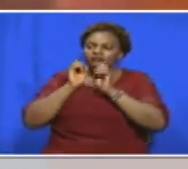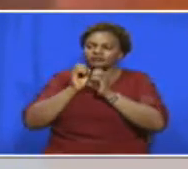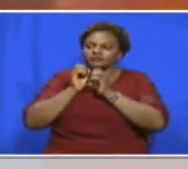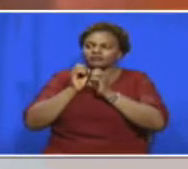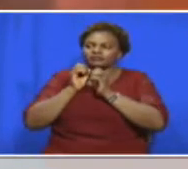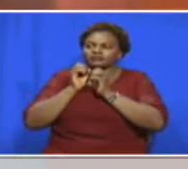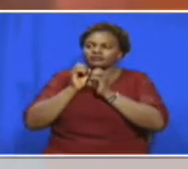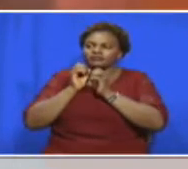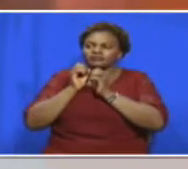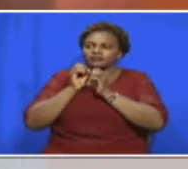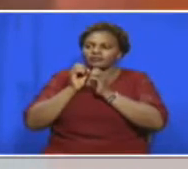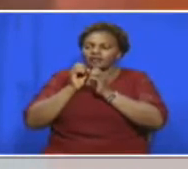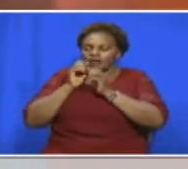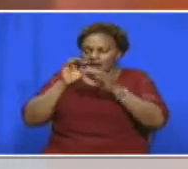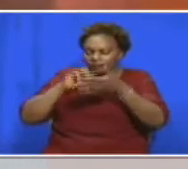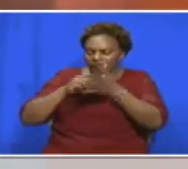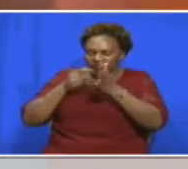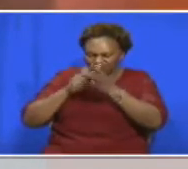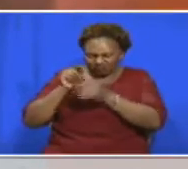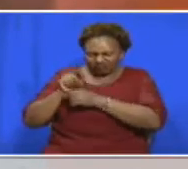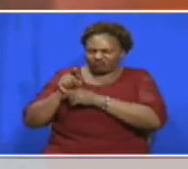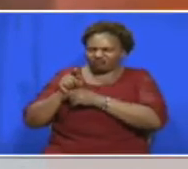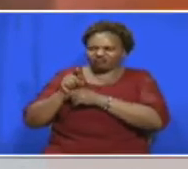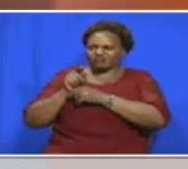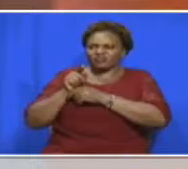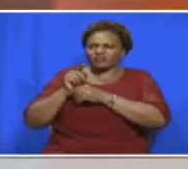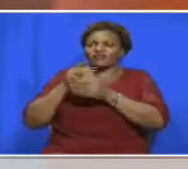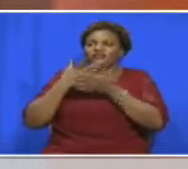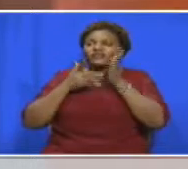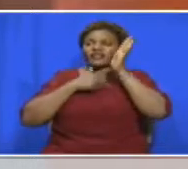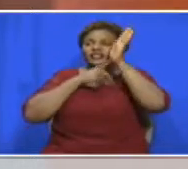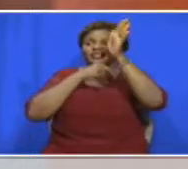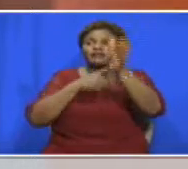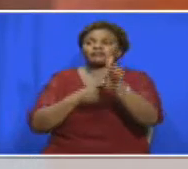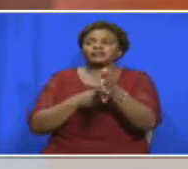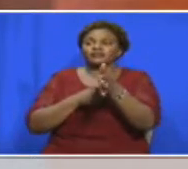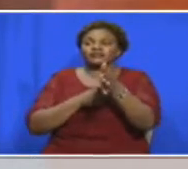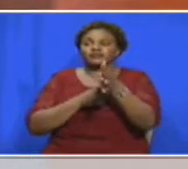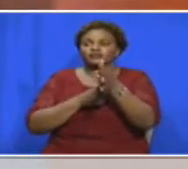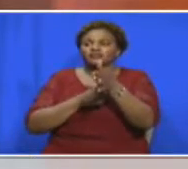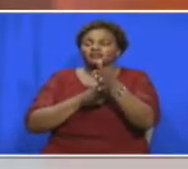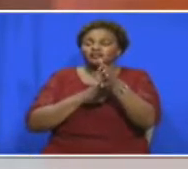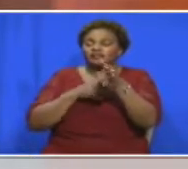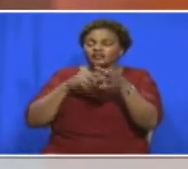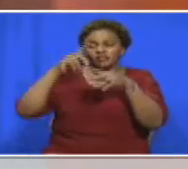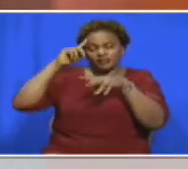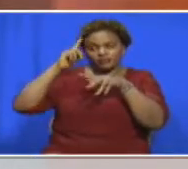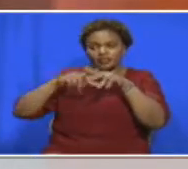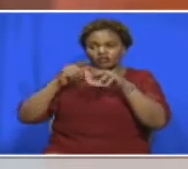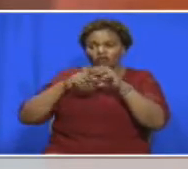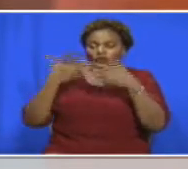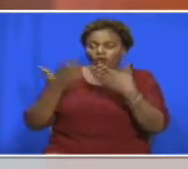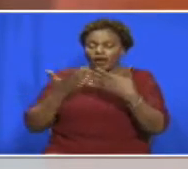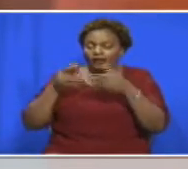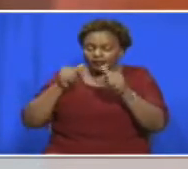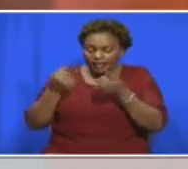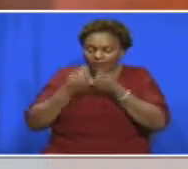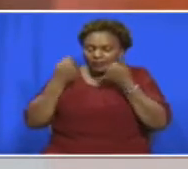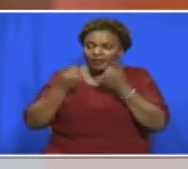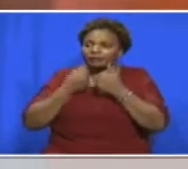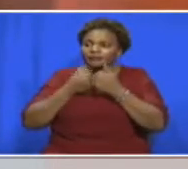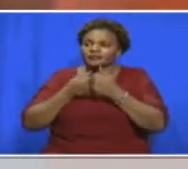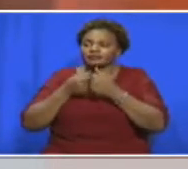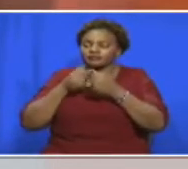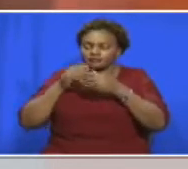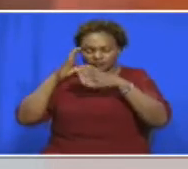that they also have disadvantages. For example, depending on the setup where this antigen testing